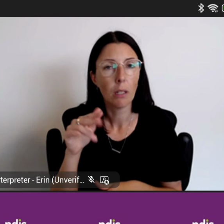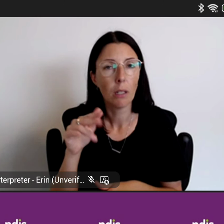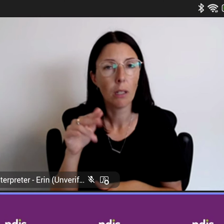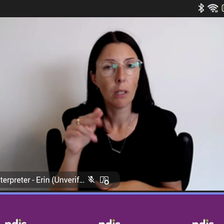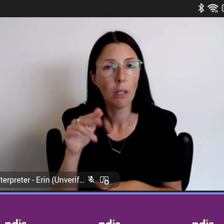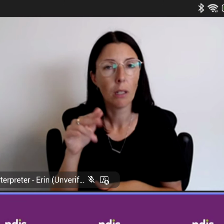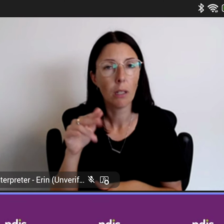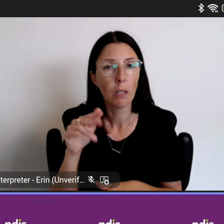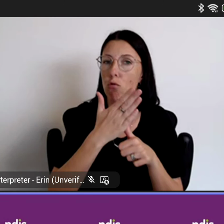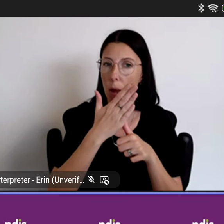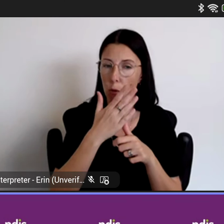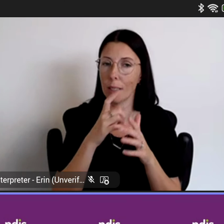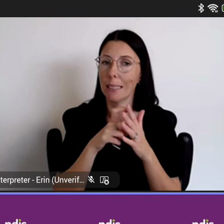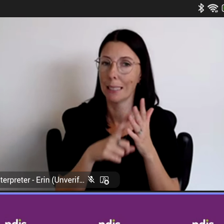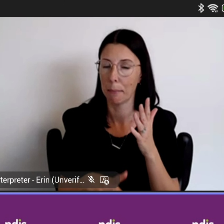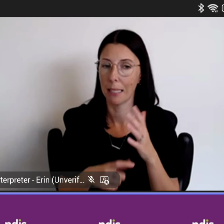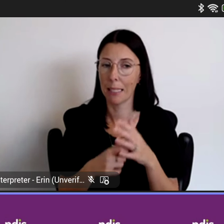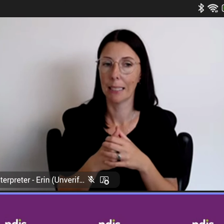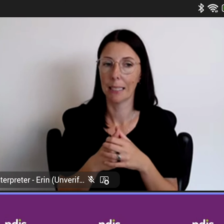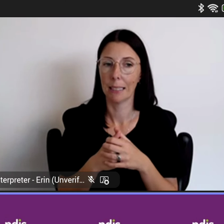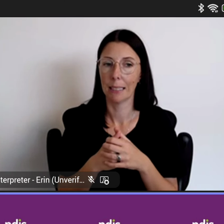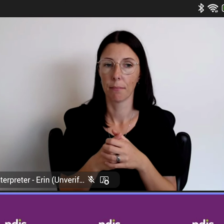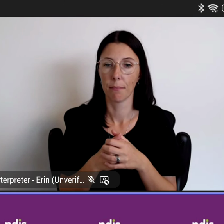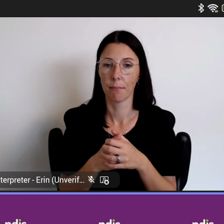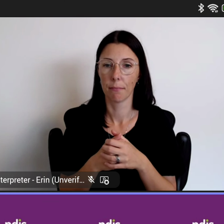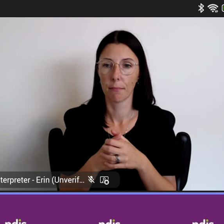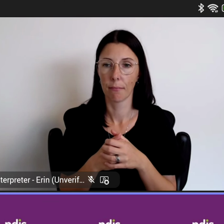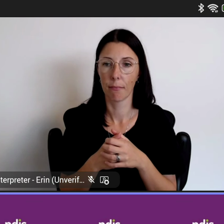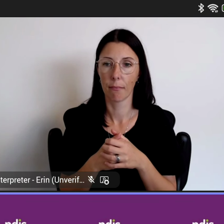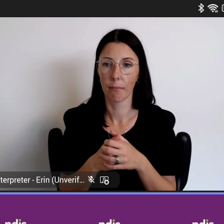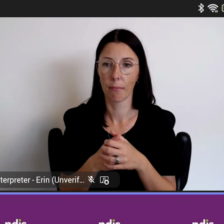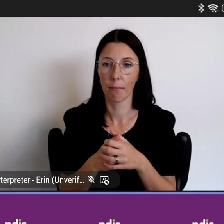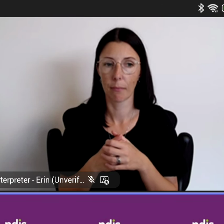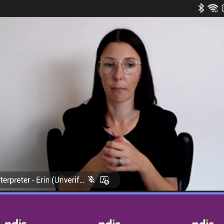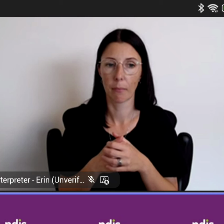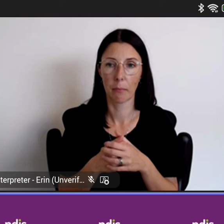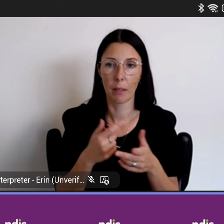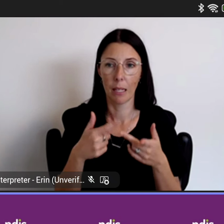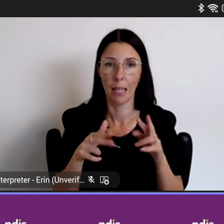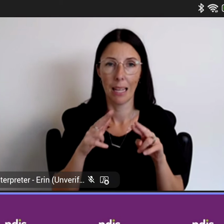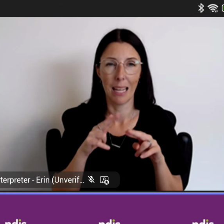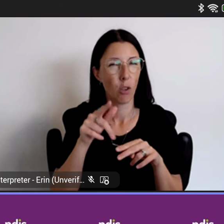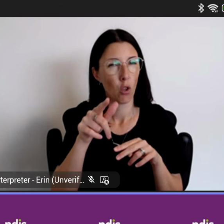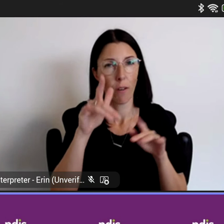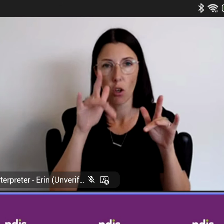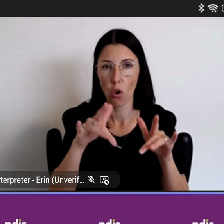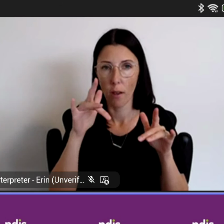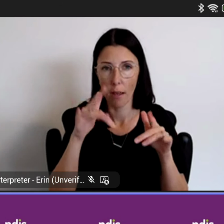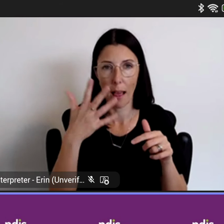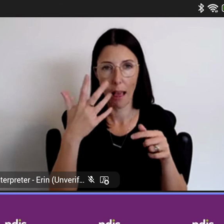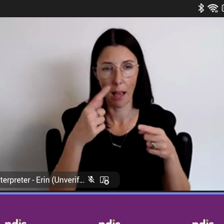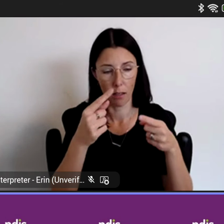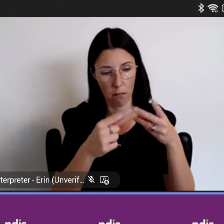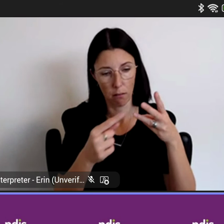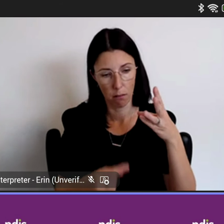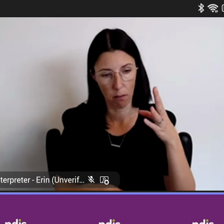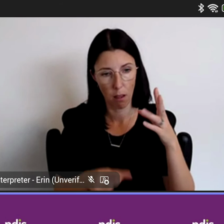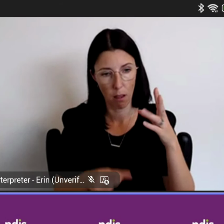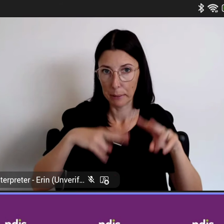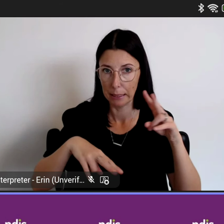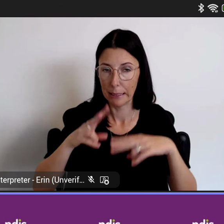disability. If you have not had one of the assessments listed, the types of disability on the types of disability